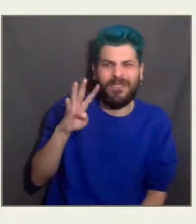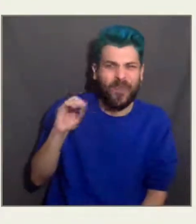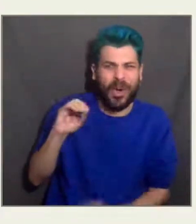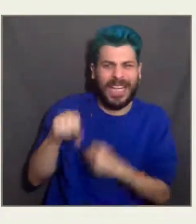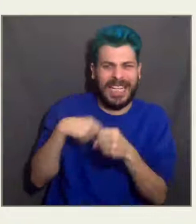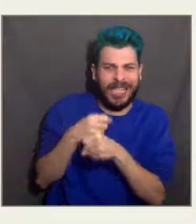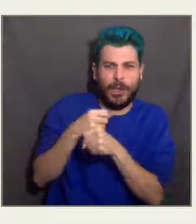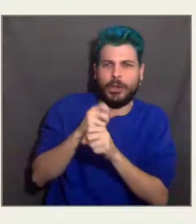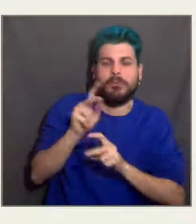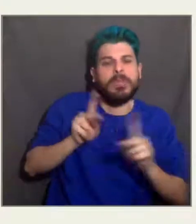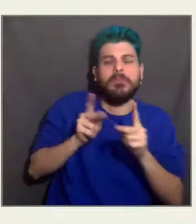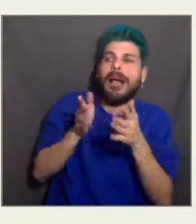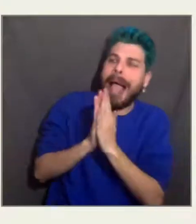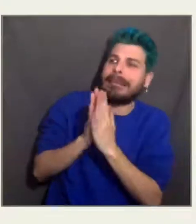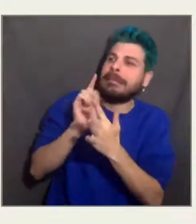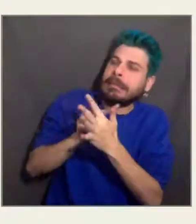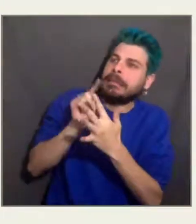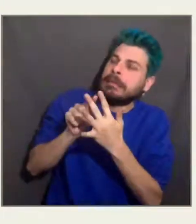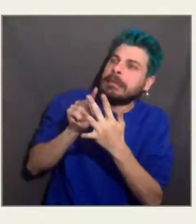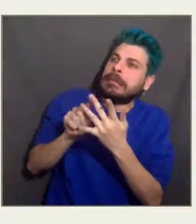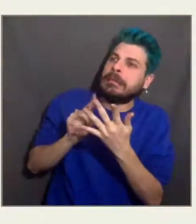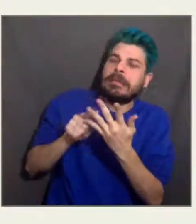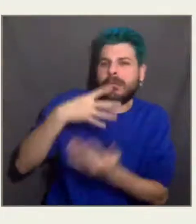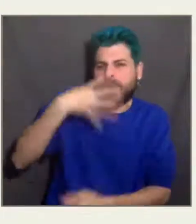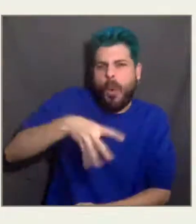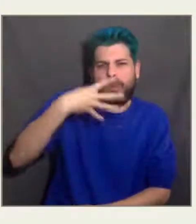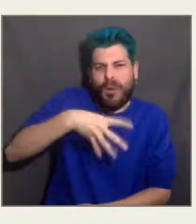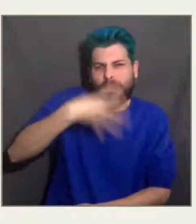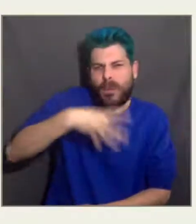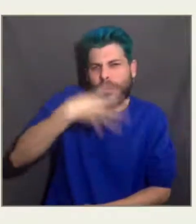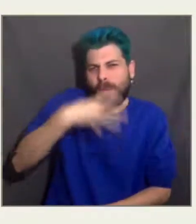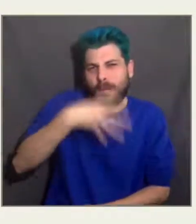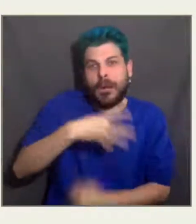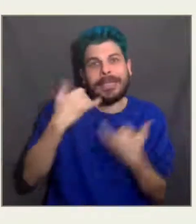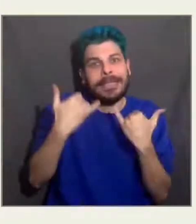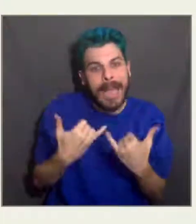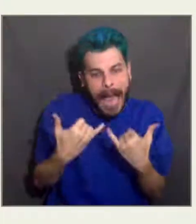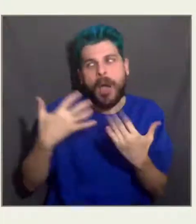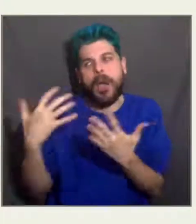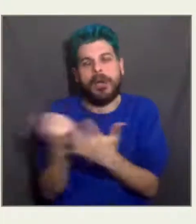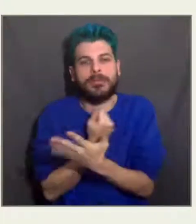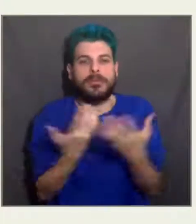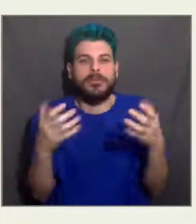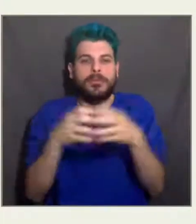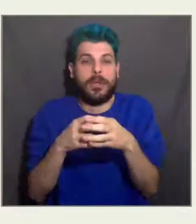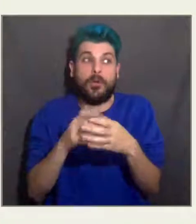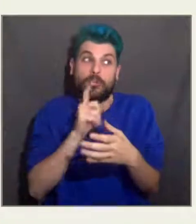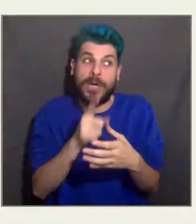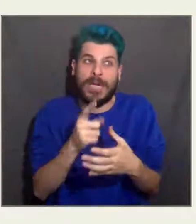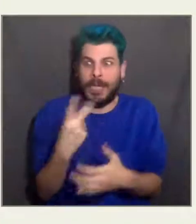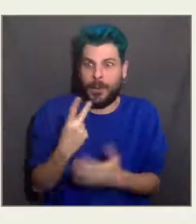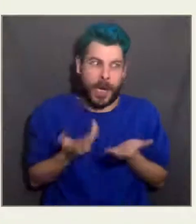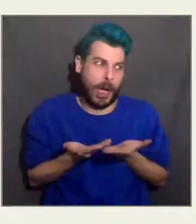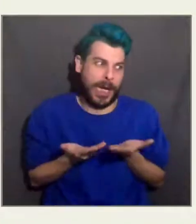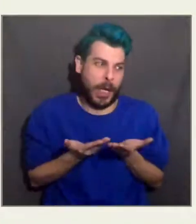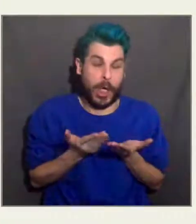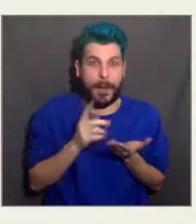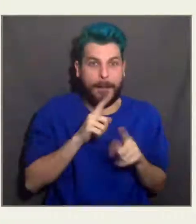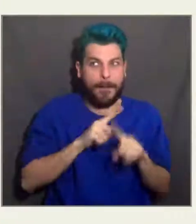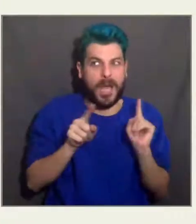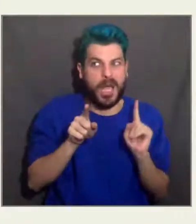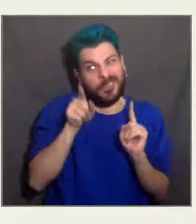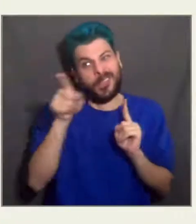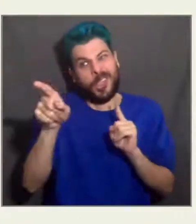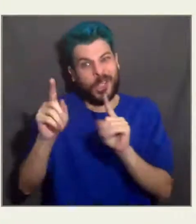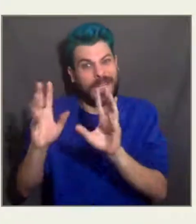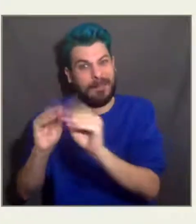that is built within the decision-making structure of most of our governments. They're meeting right now. So you and I are actually missing that meeting.